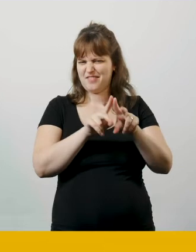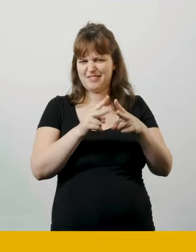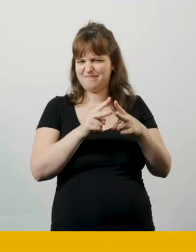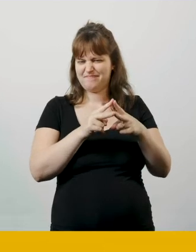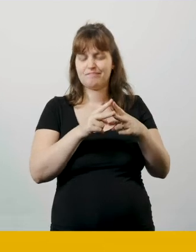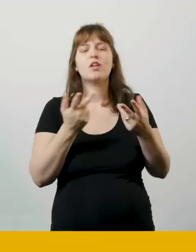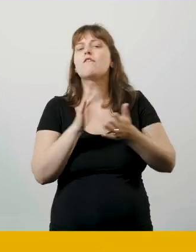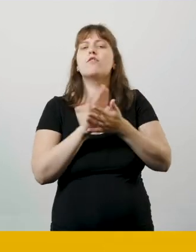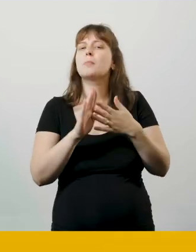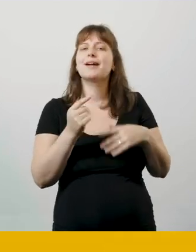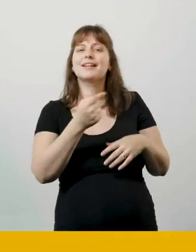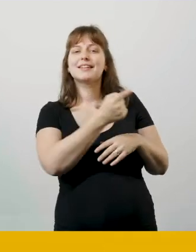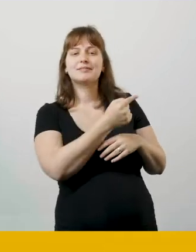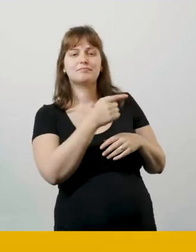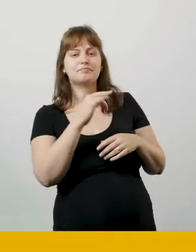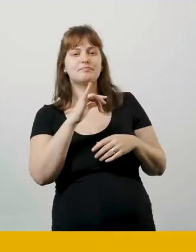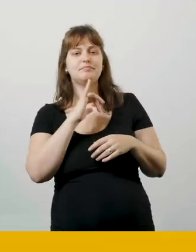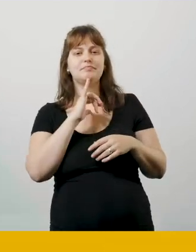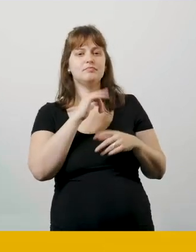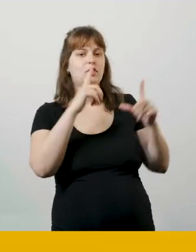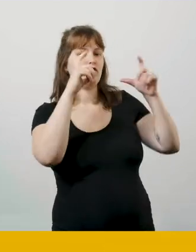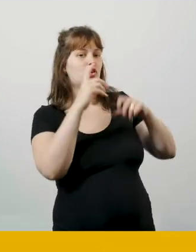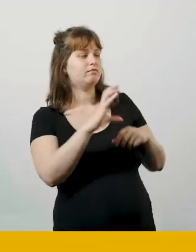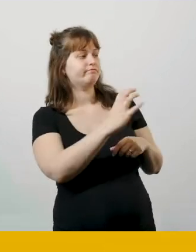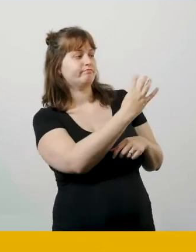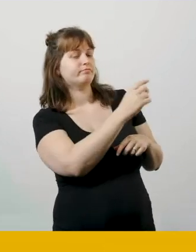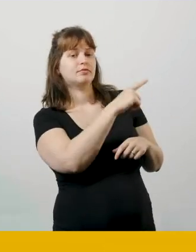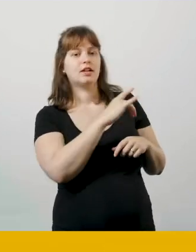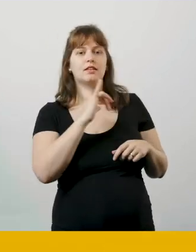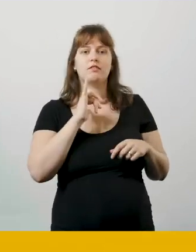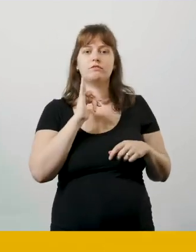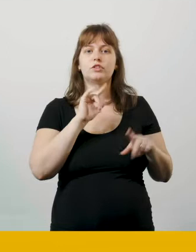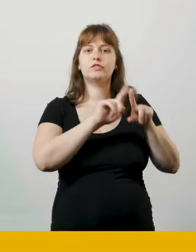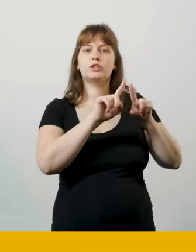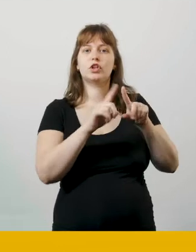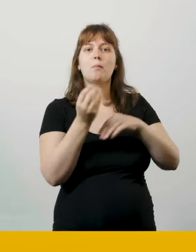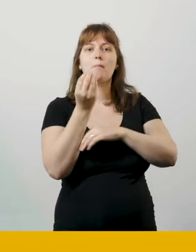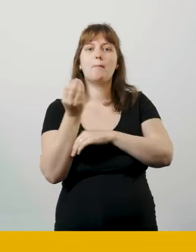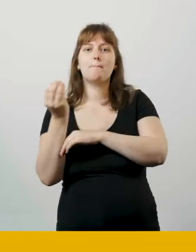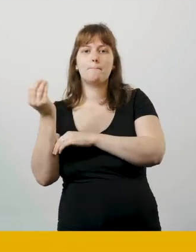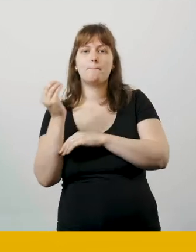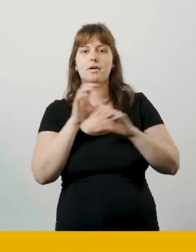example, in this image is portrayed a group of dolls,